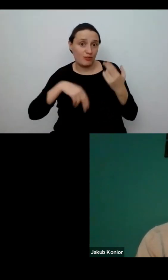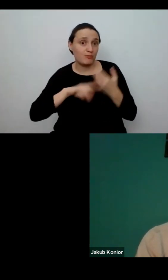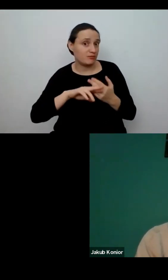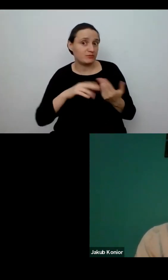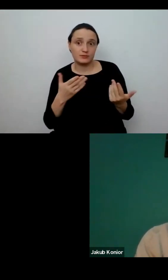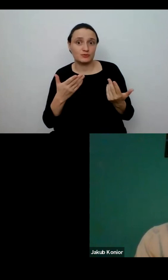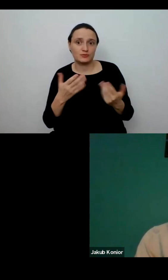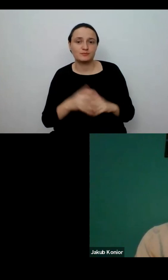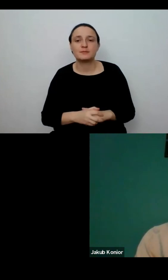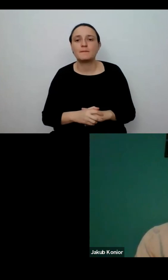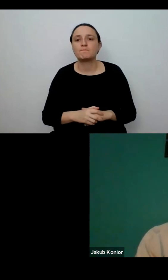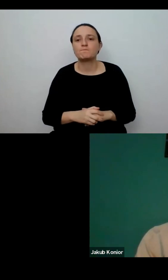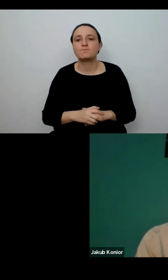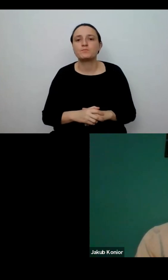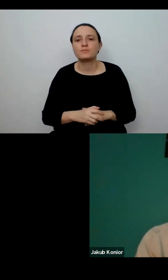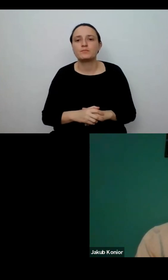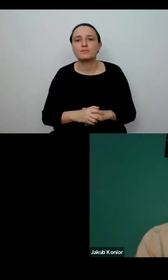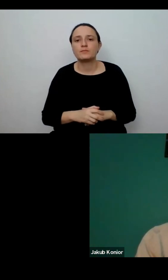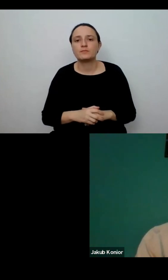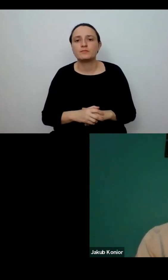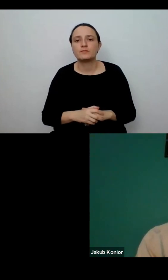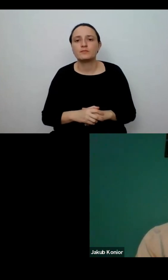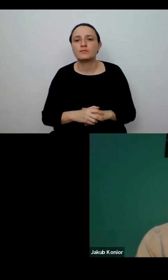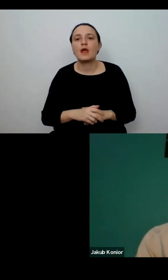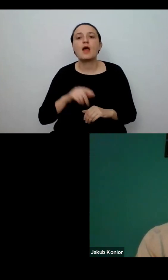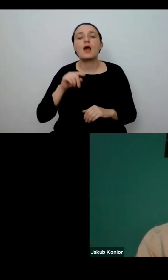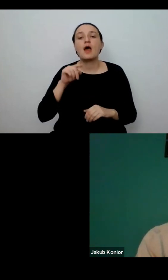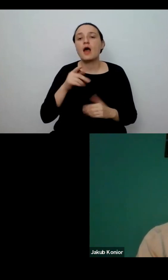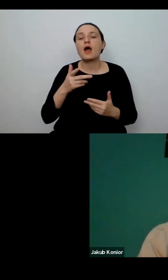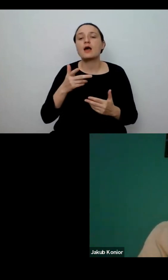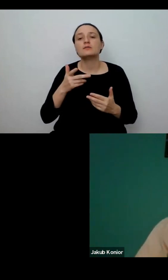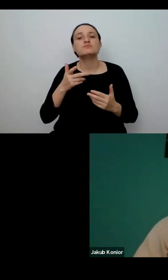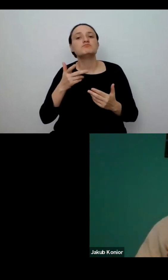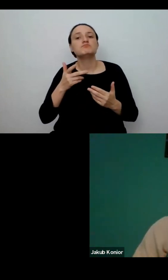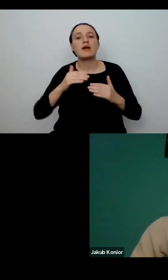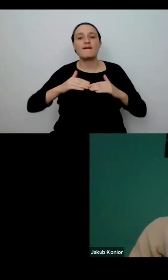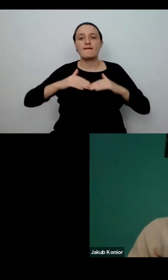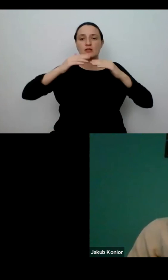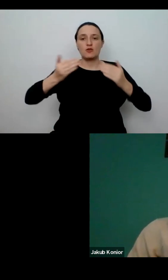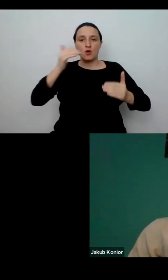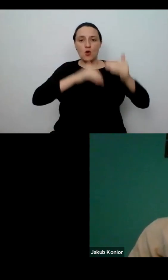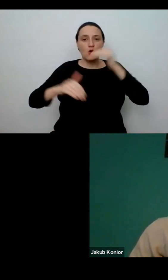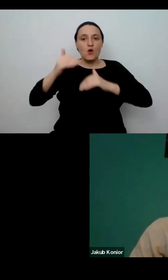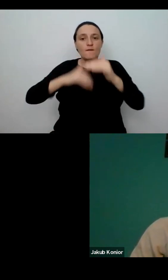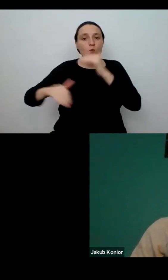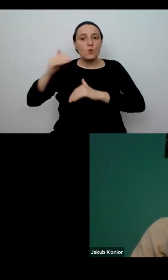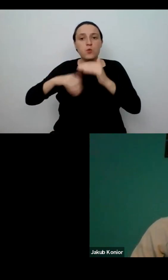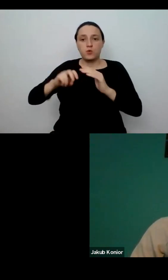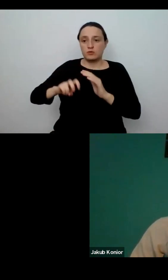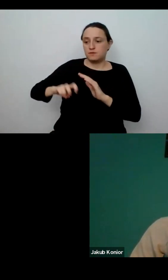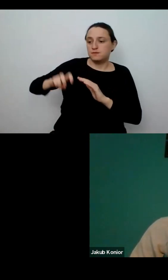In Polish, jak wysokość nad poziomem morza wpływa na zanieczyszczenie światłem? Czy one uwzględniają? And in English, it's how